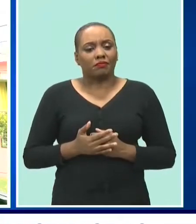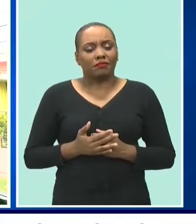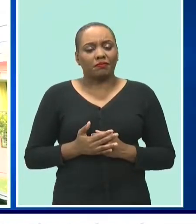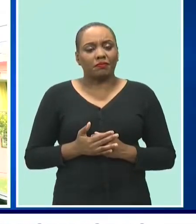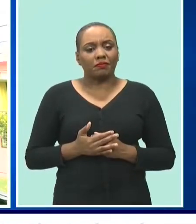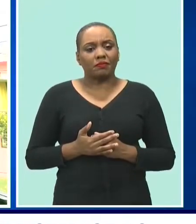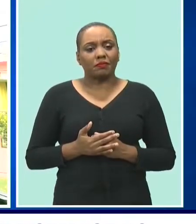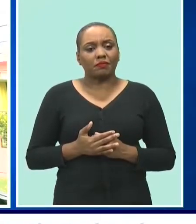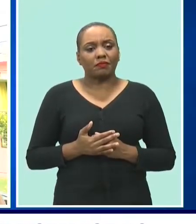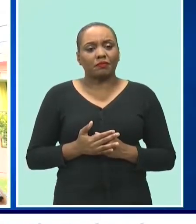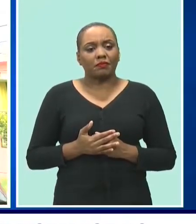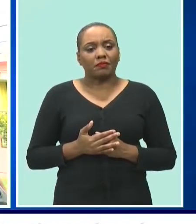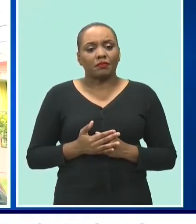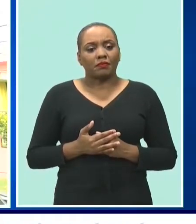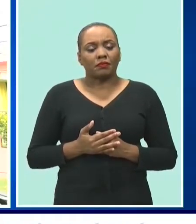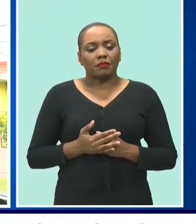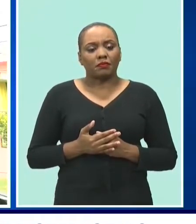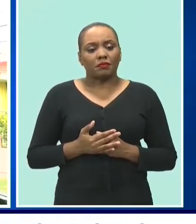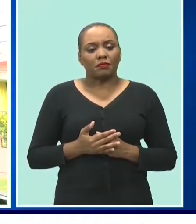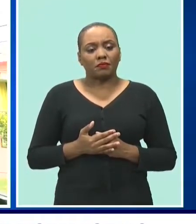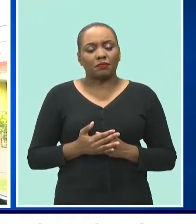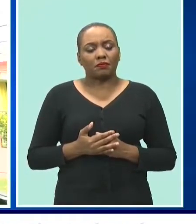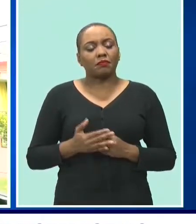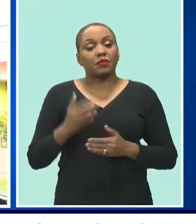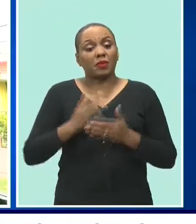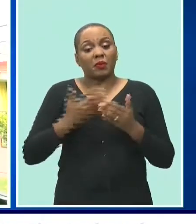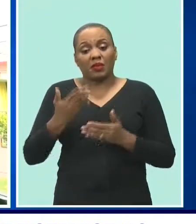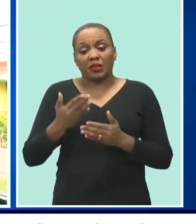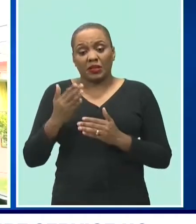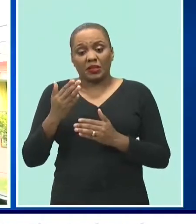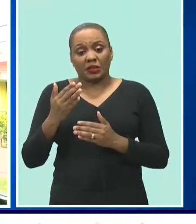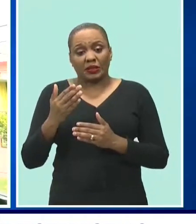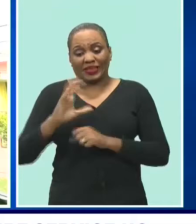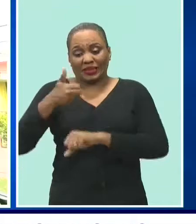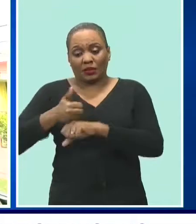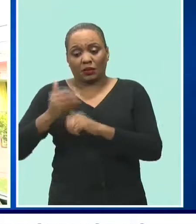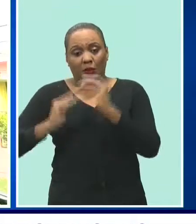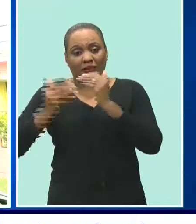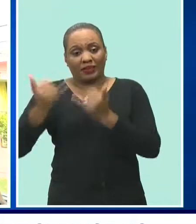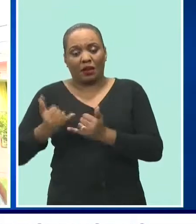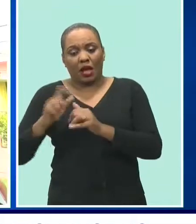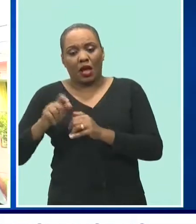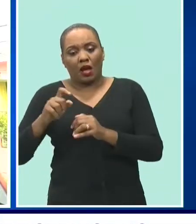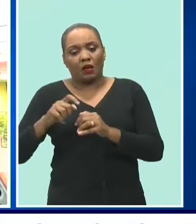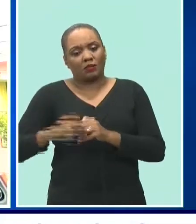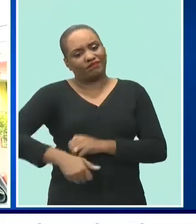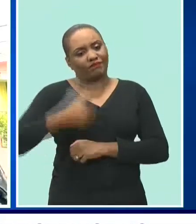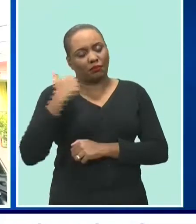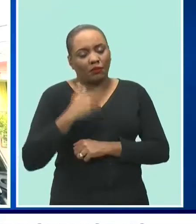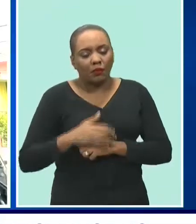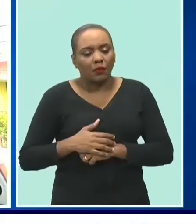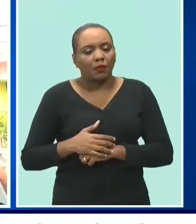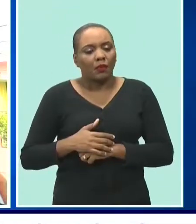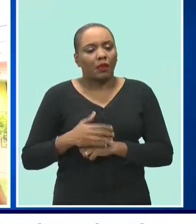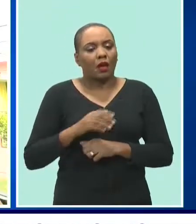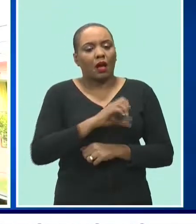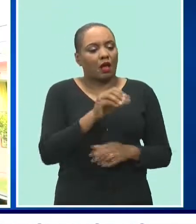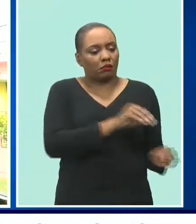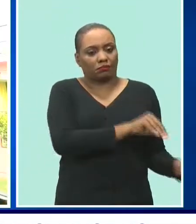Some items moved out, I believe, in terms of